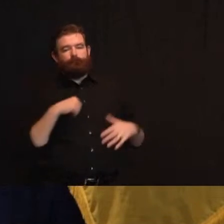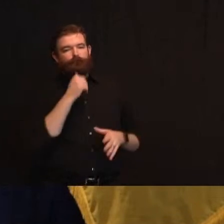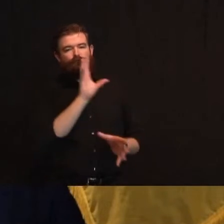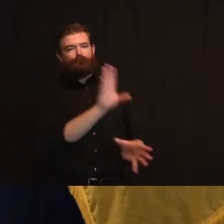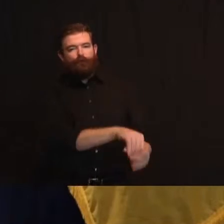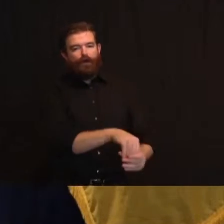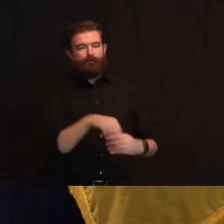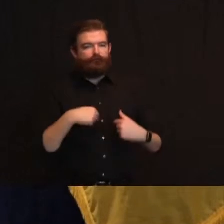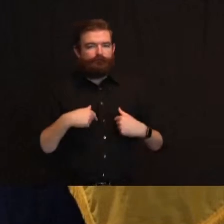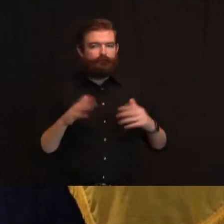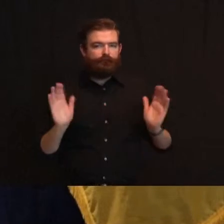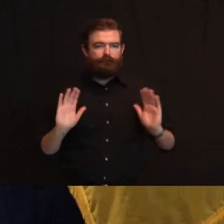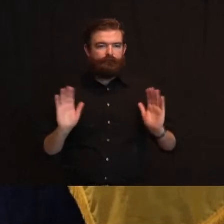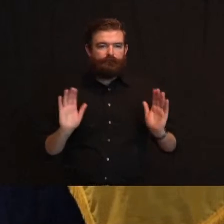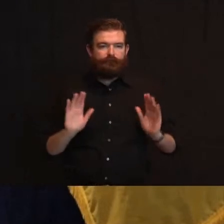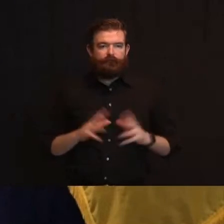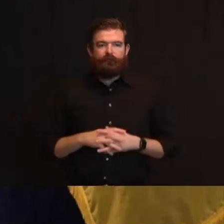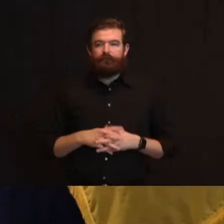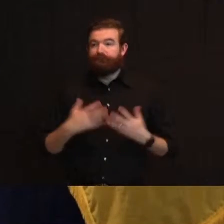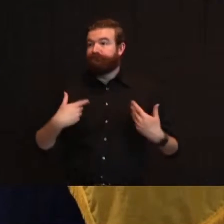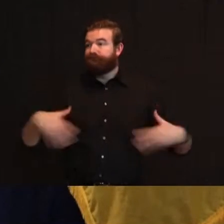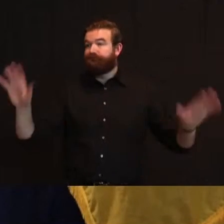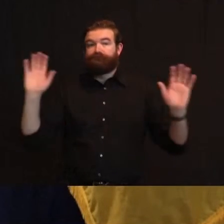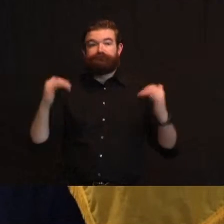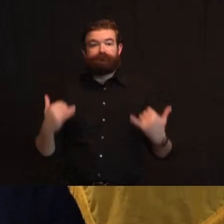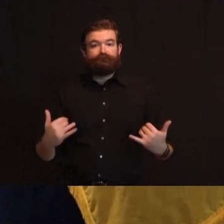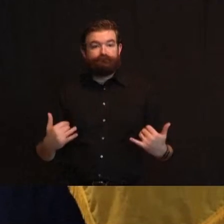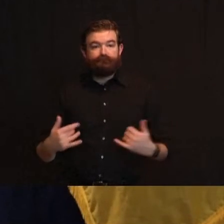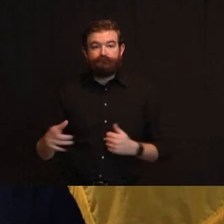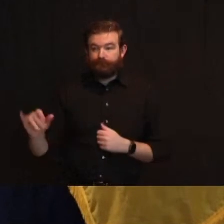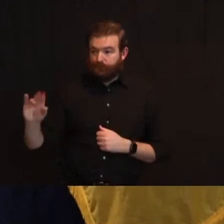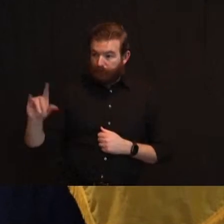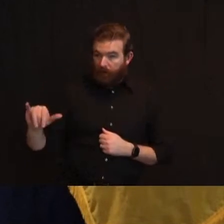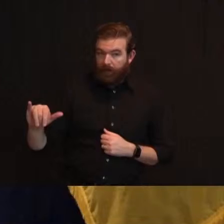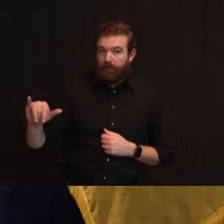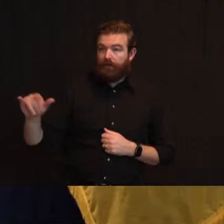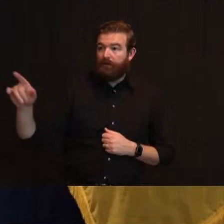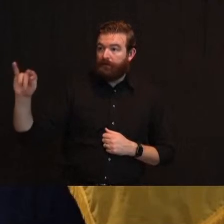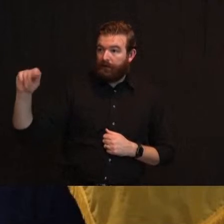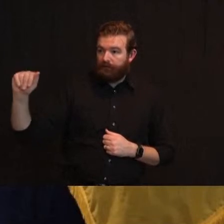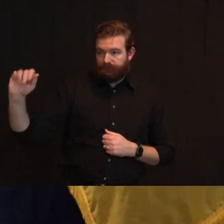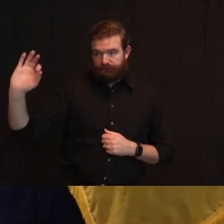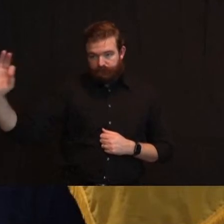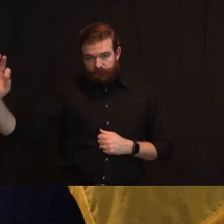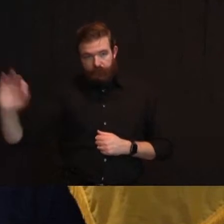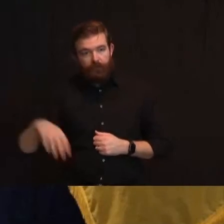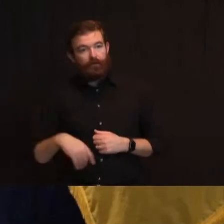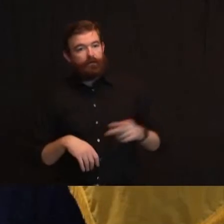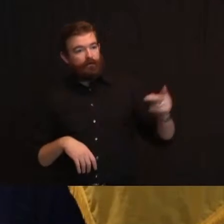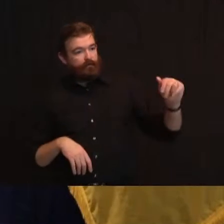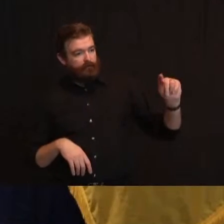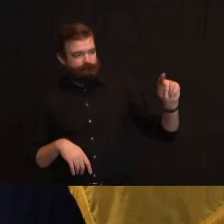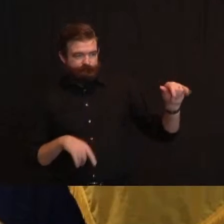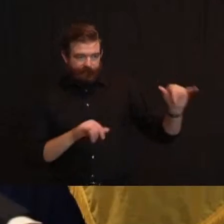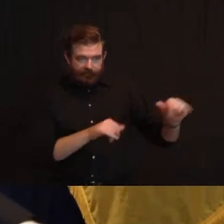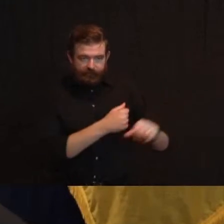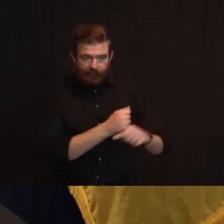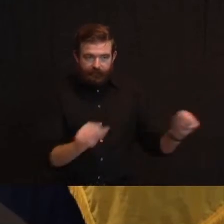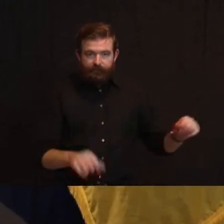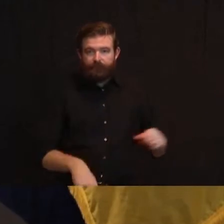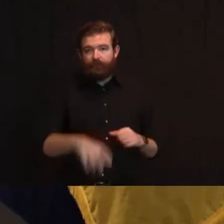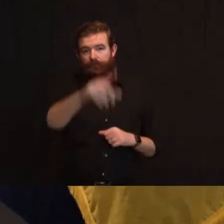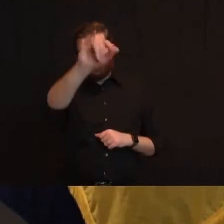With that, Judy, Tina, thank you. Stay safe. We'll be back together on Monday. Pat, likewise. Jared,